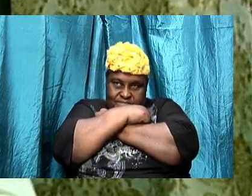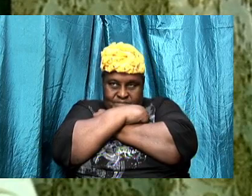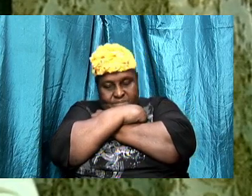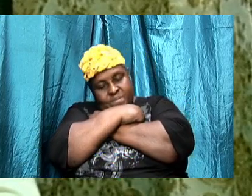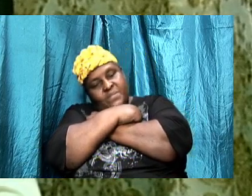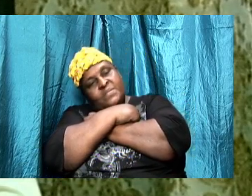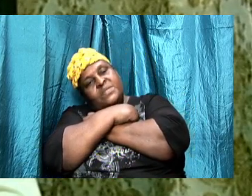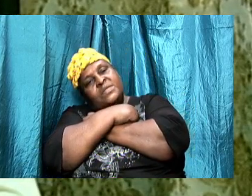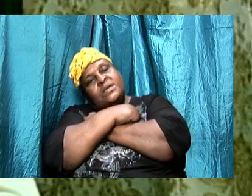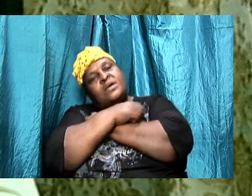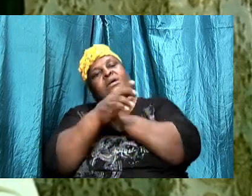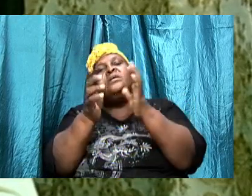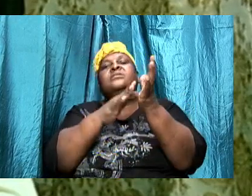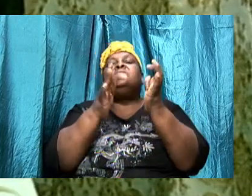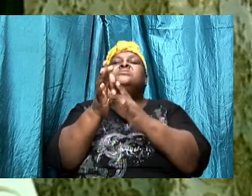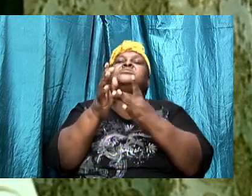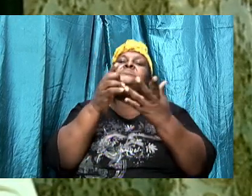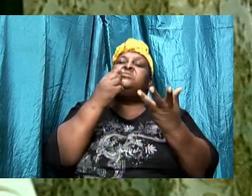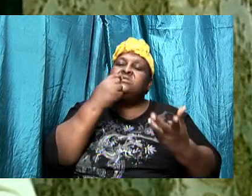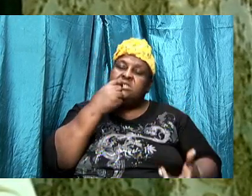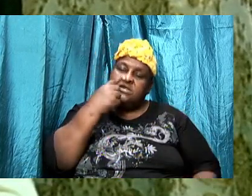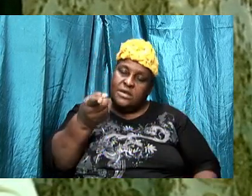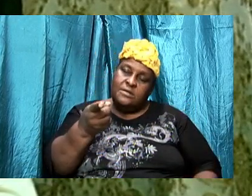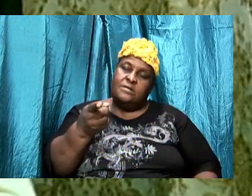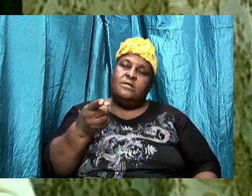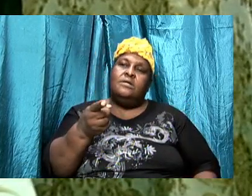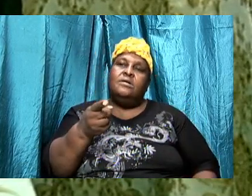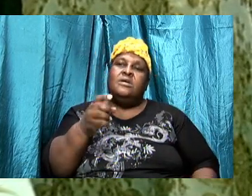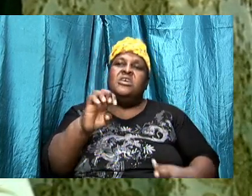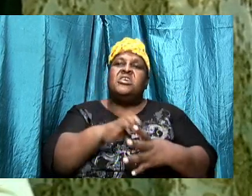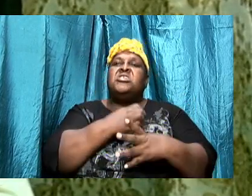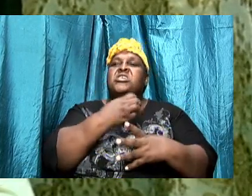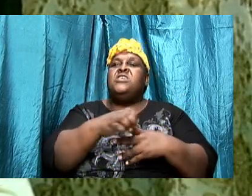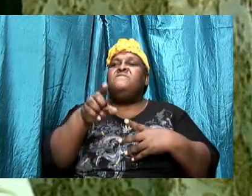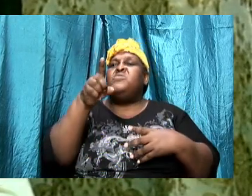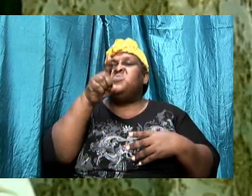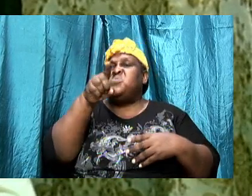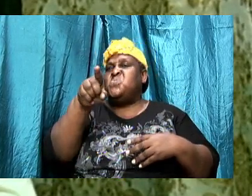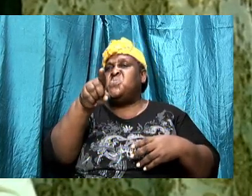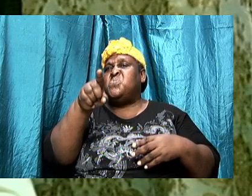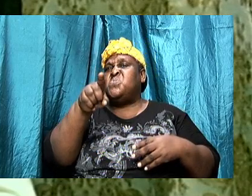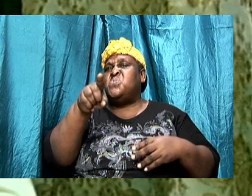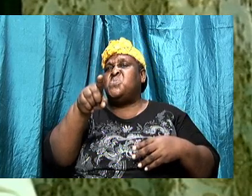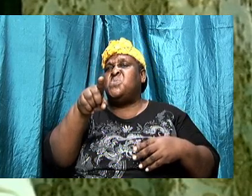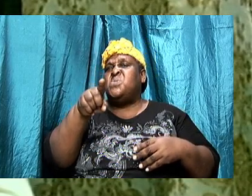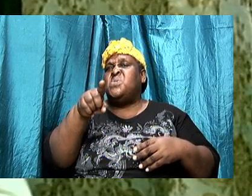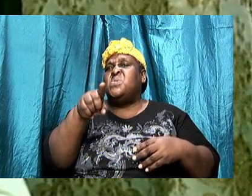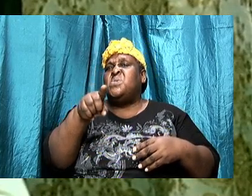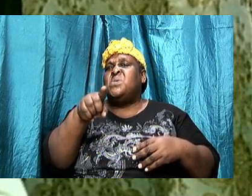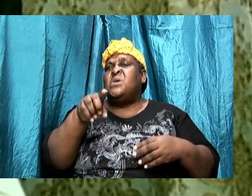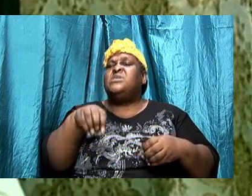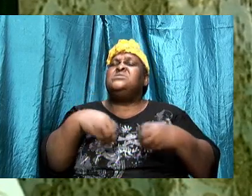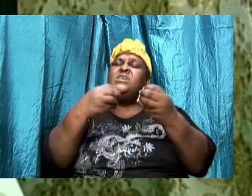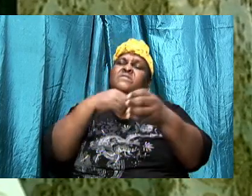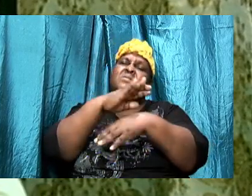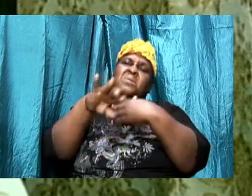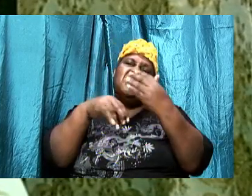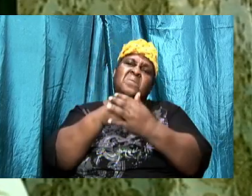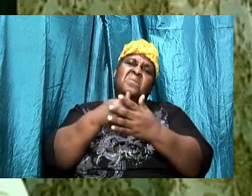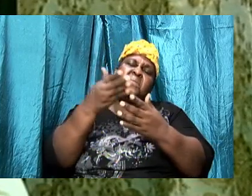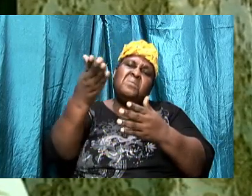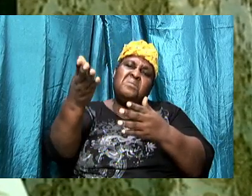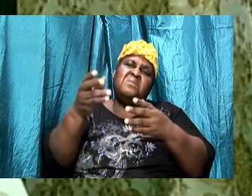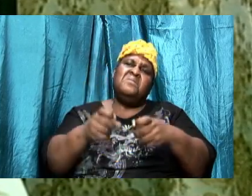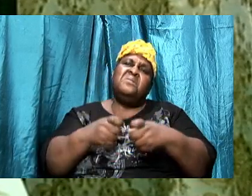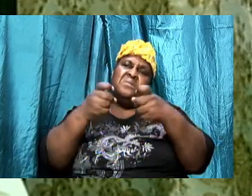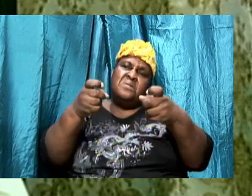because the Bible says that, even if you desire, after he have given all of these gifts, he said, there is a